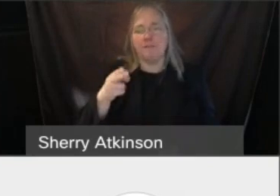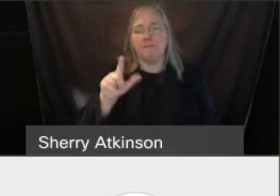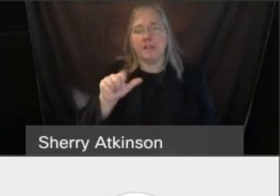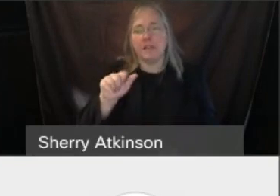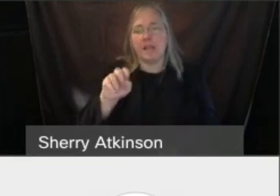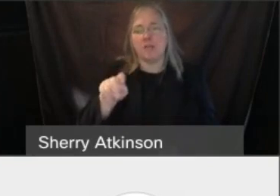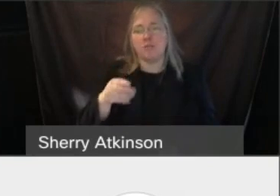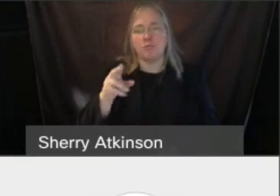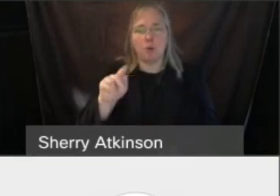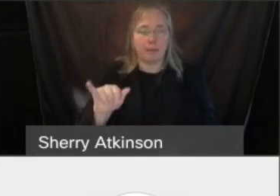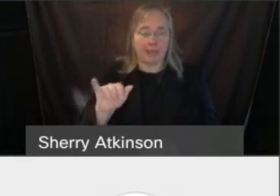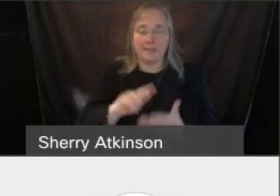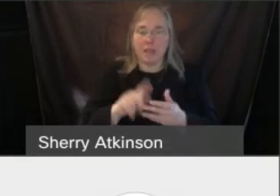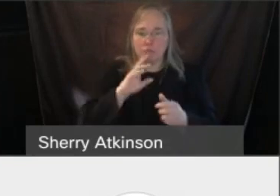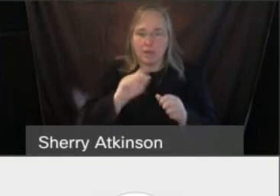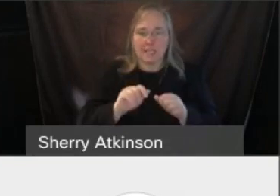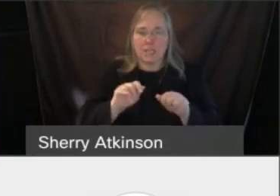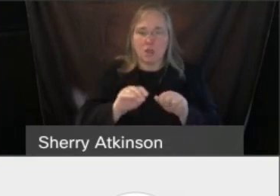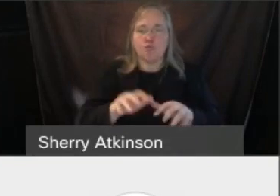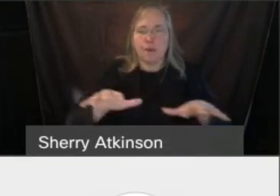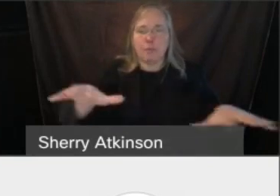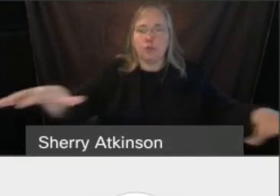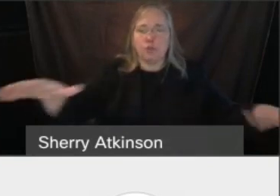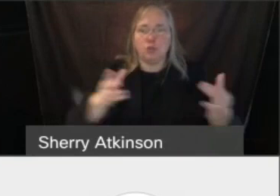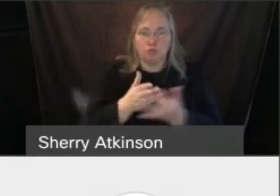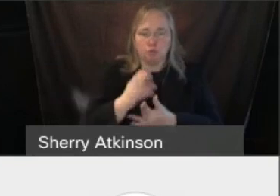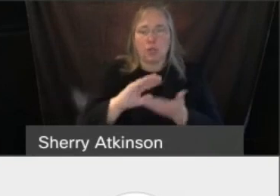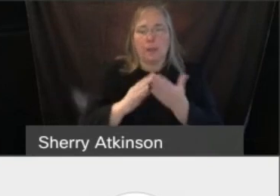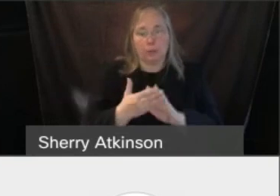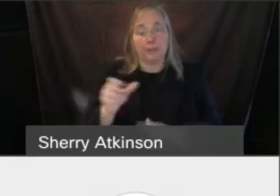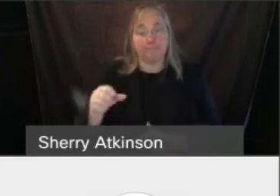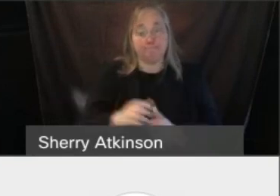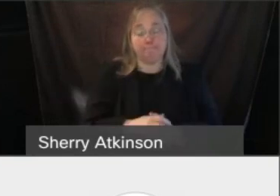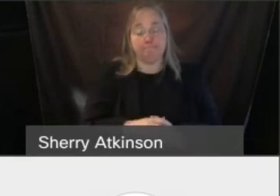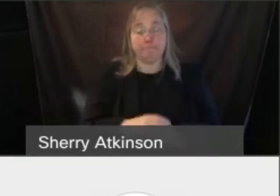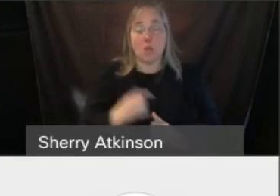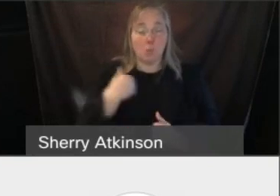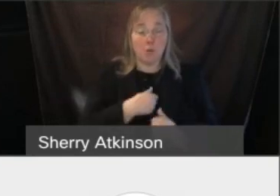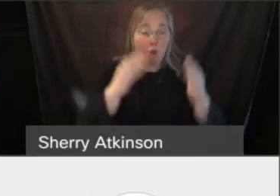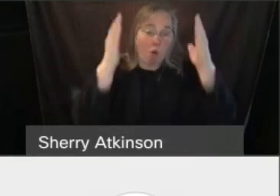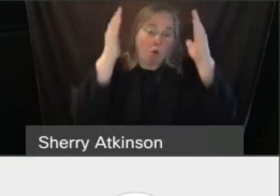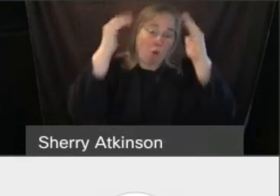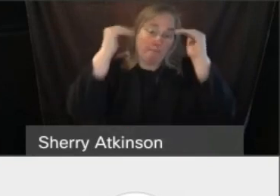it really kind of ripples throughout the community. So we're hoping that